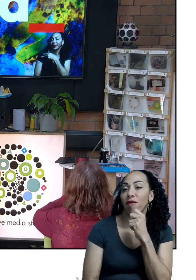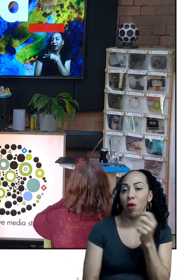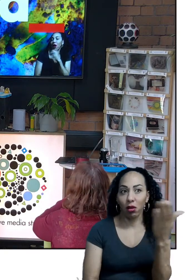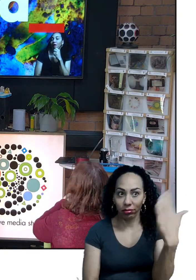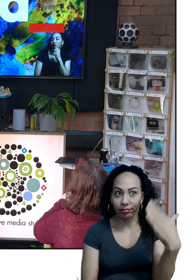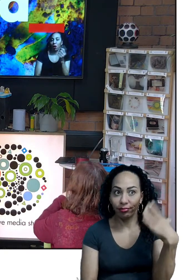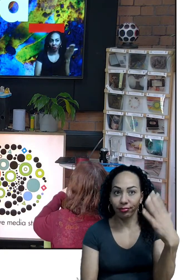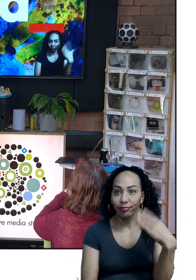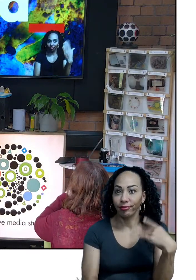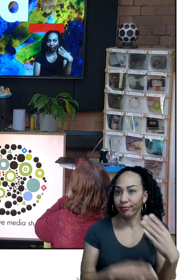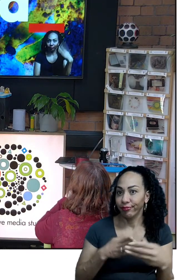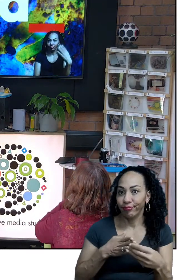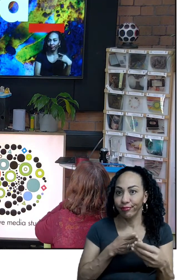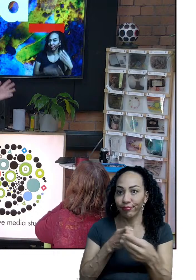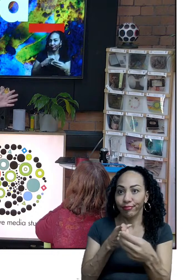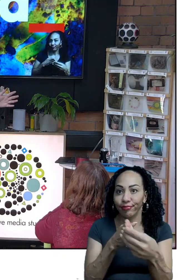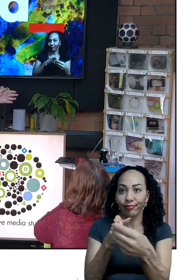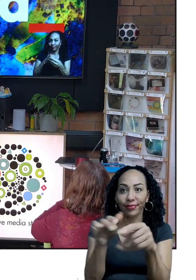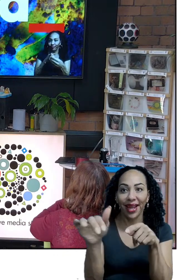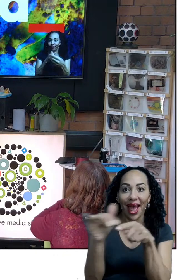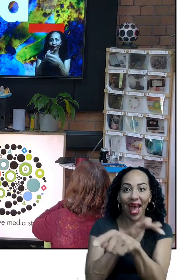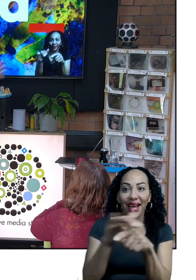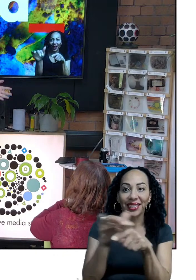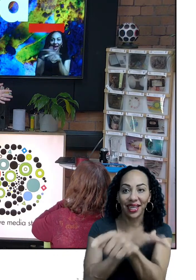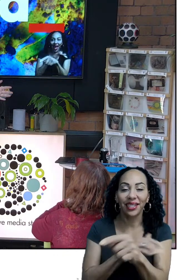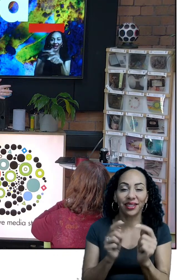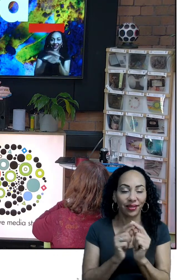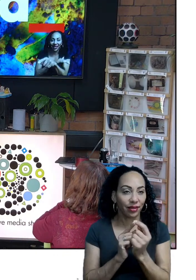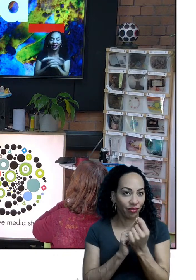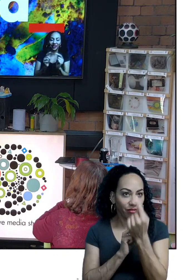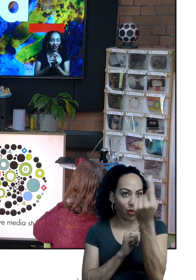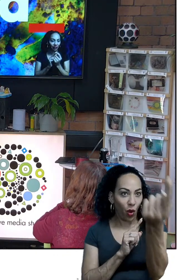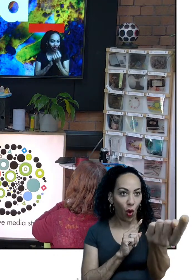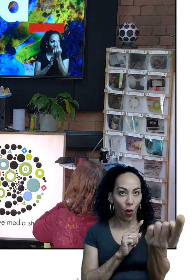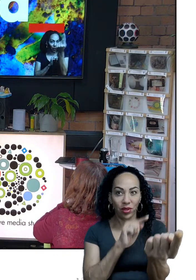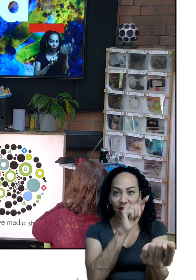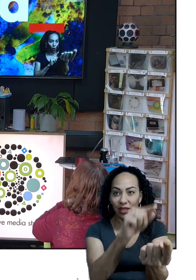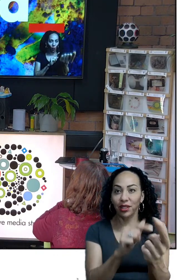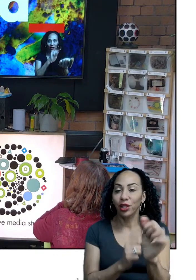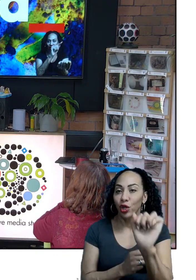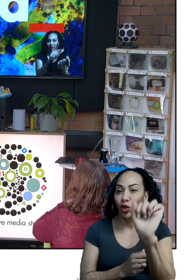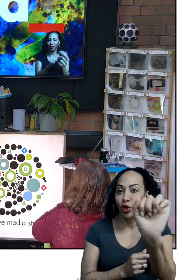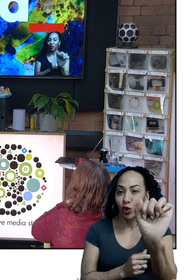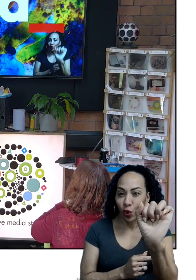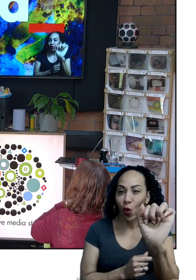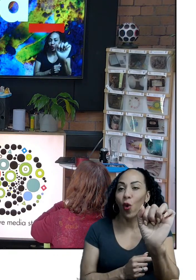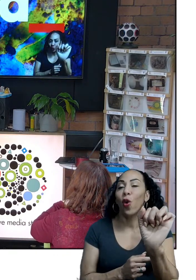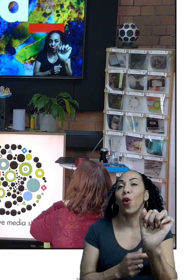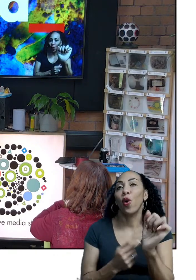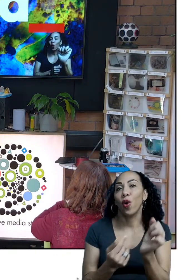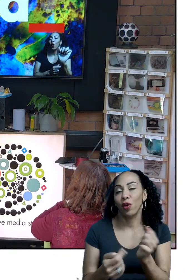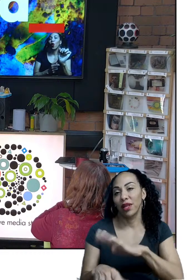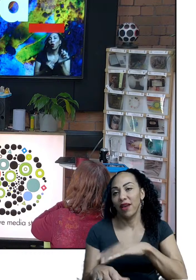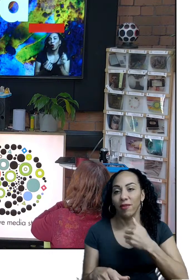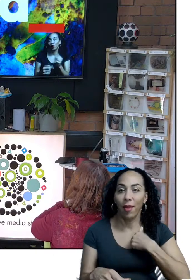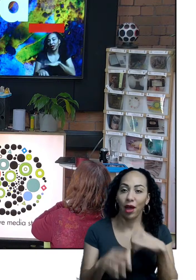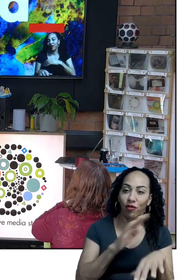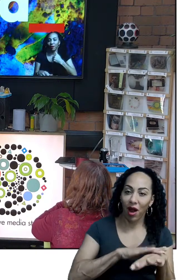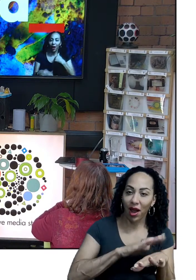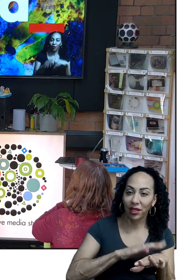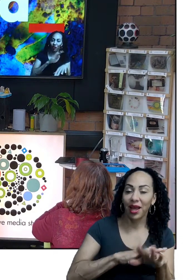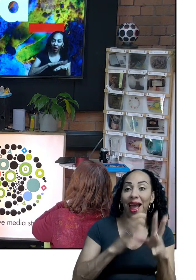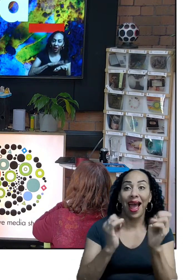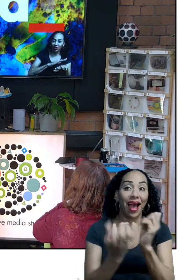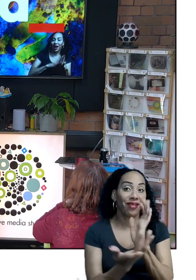exits, but in any event, they are at the other end of the studio, again, my left, your right, and at either end. And then there are accessible toilets